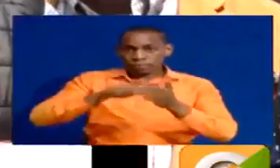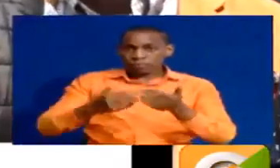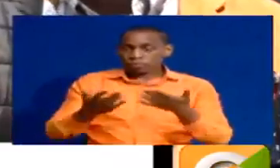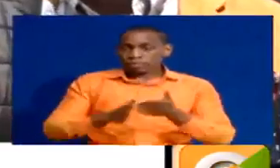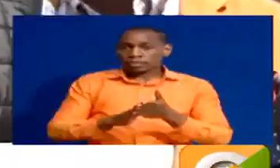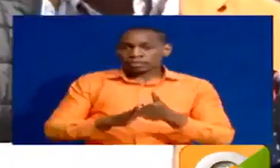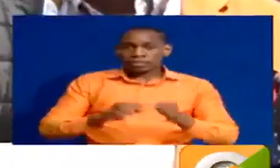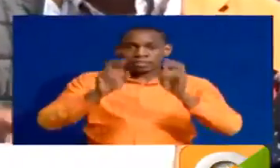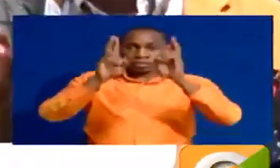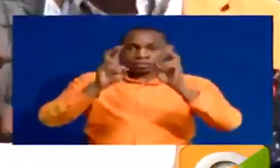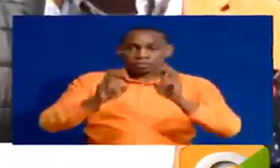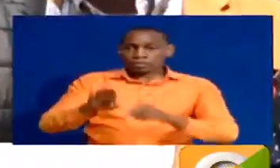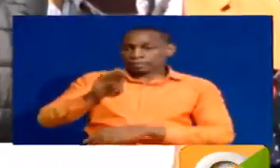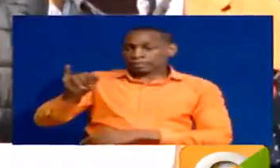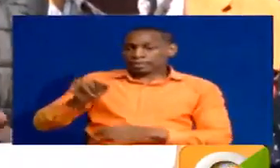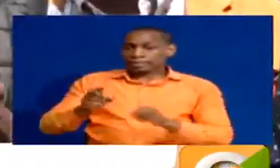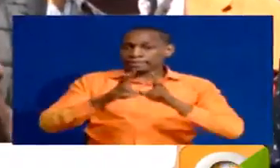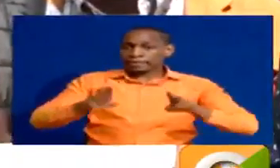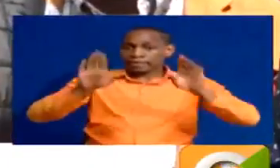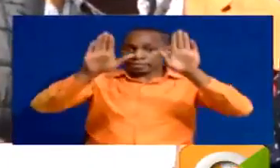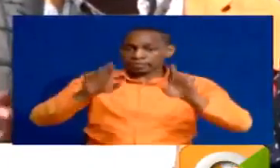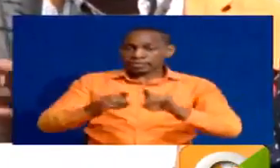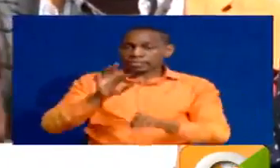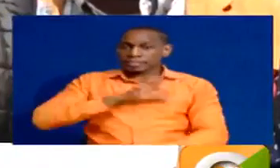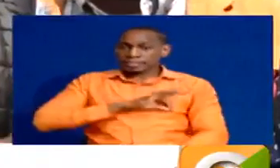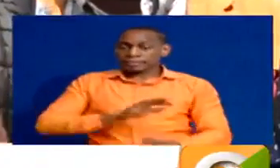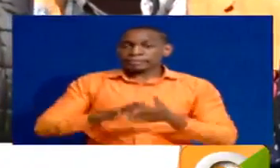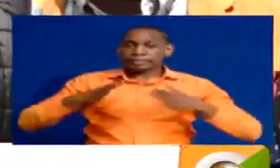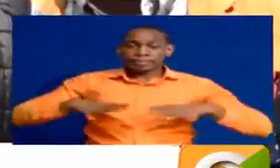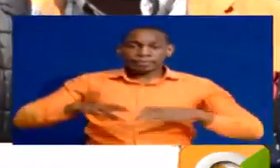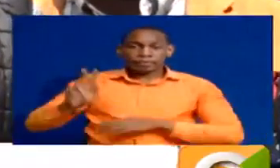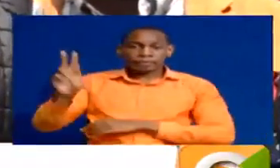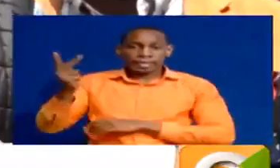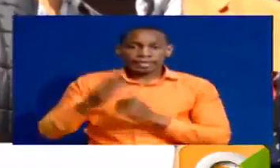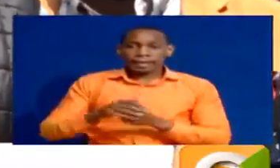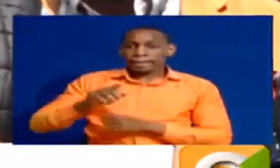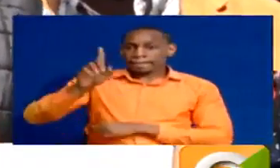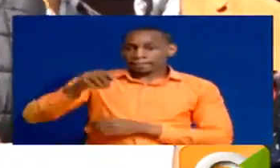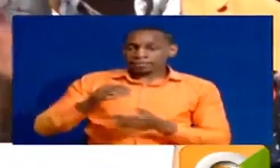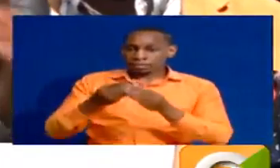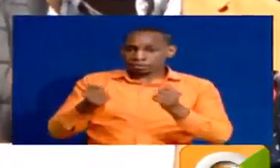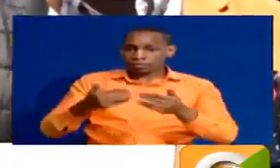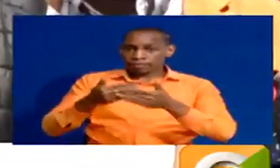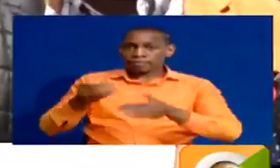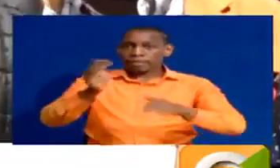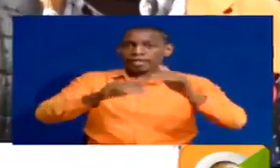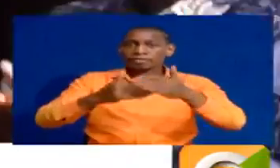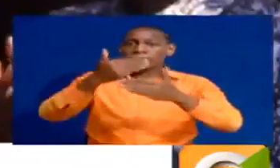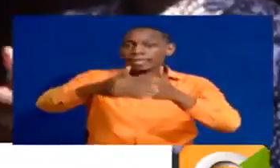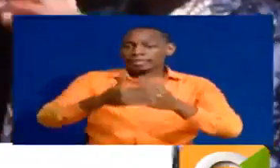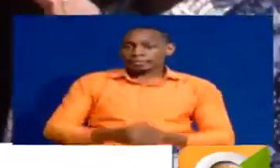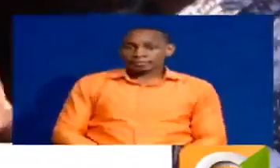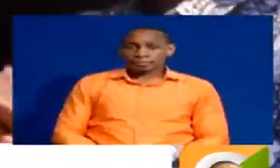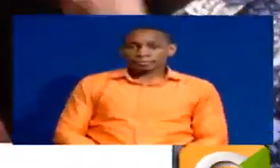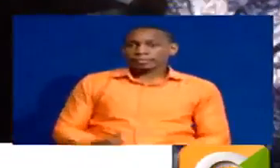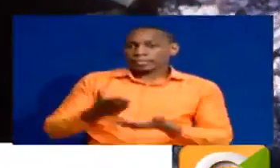components within the BBI that are very important and meaningful to the people of Kenya must be resolved before we go to the next election.